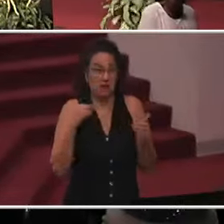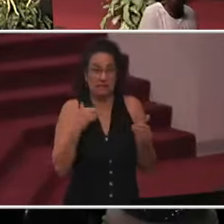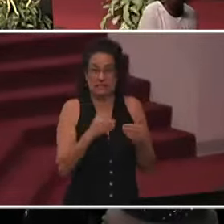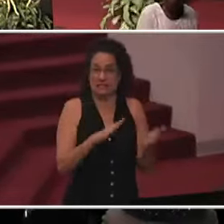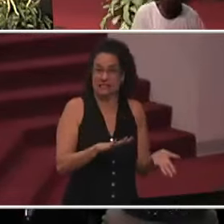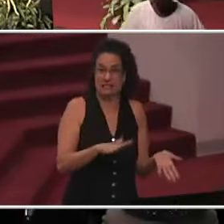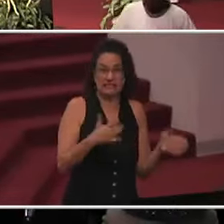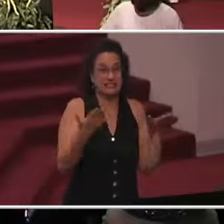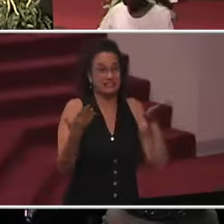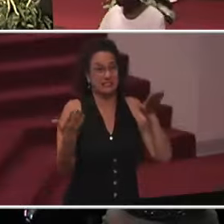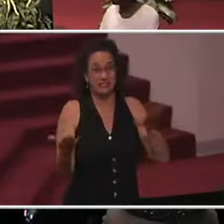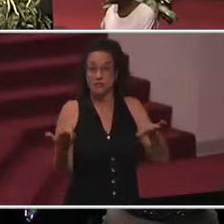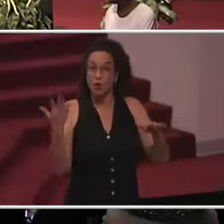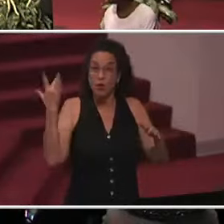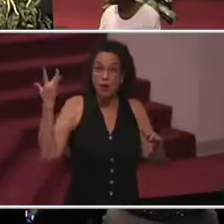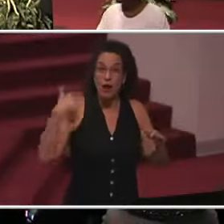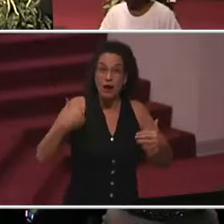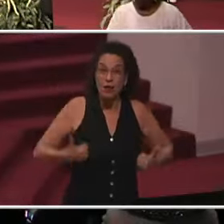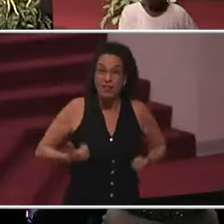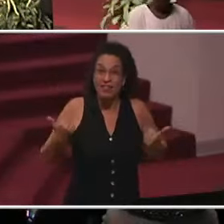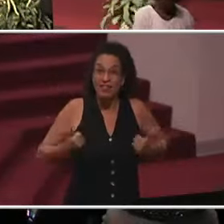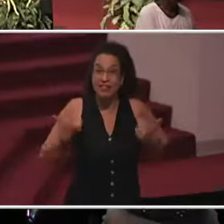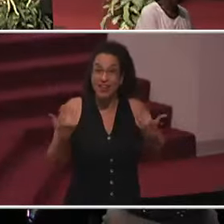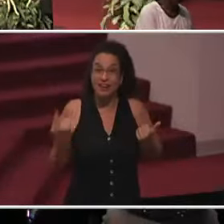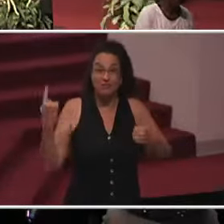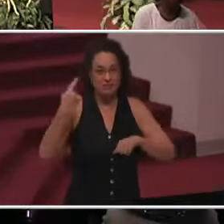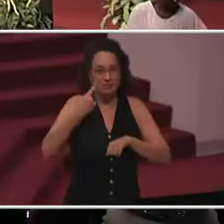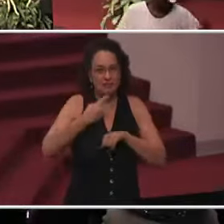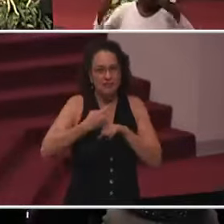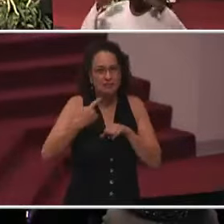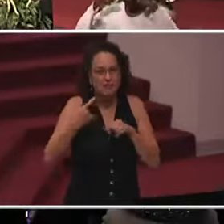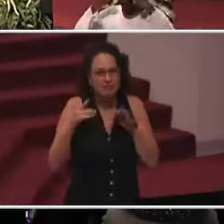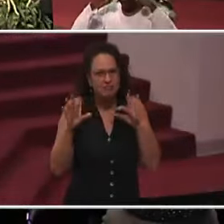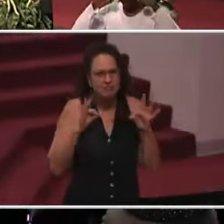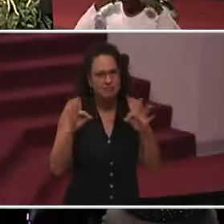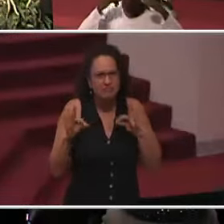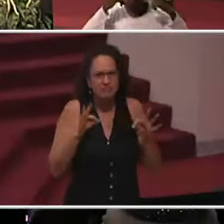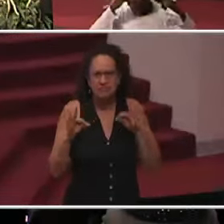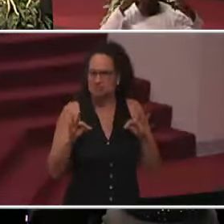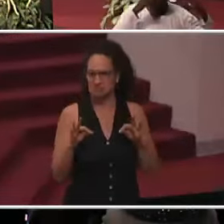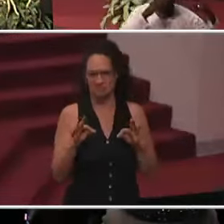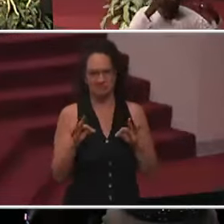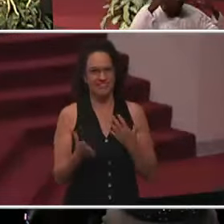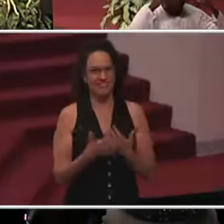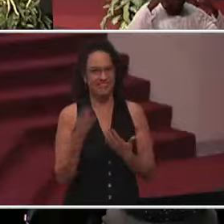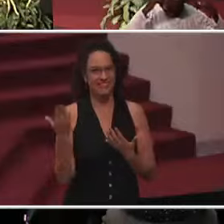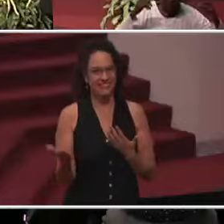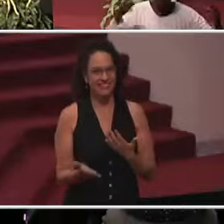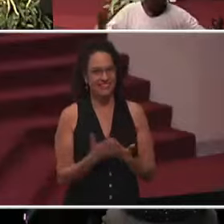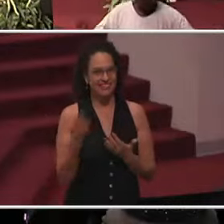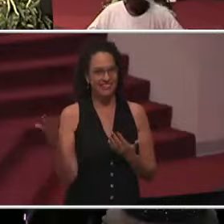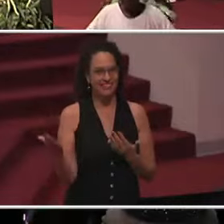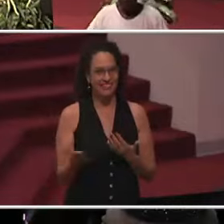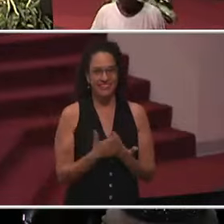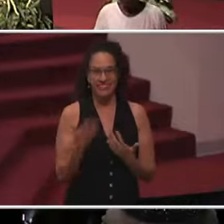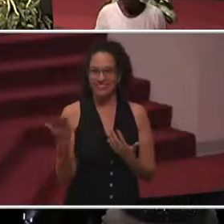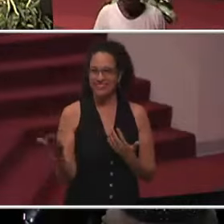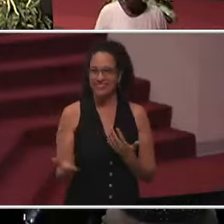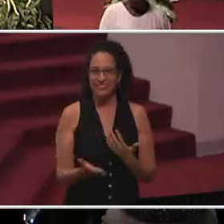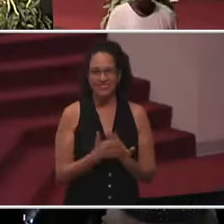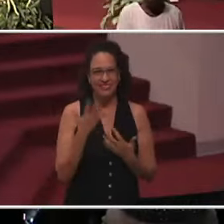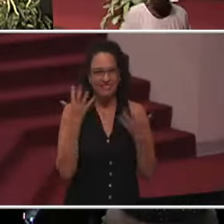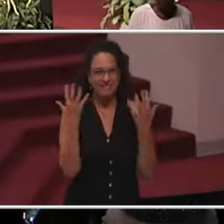So the reason I'm here is not hard for me to see. In fact, it's so easy